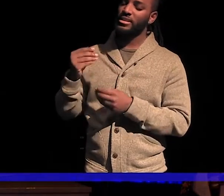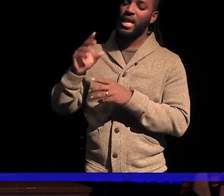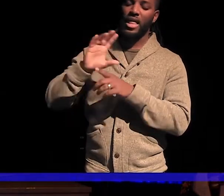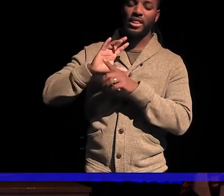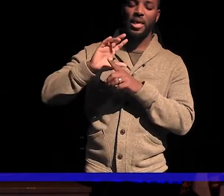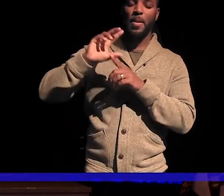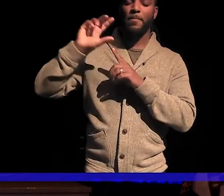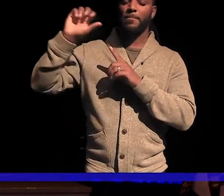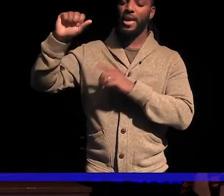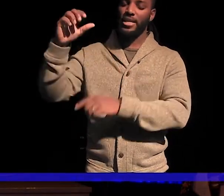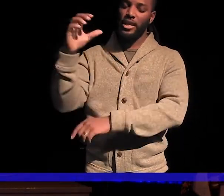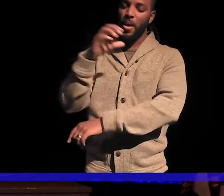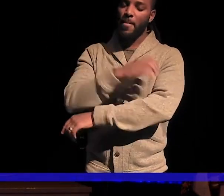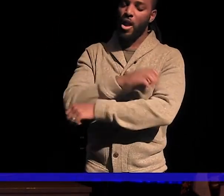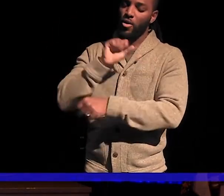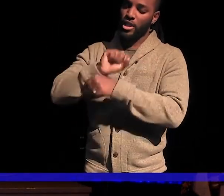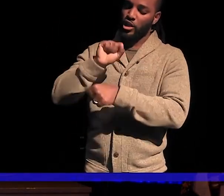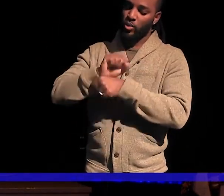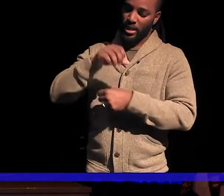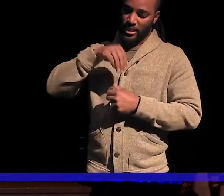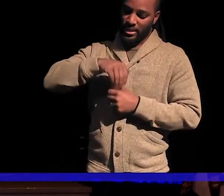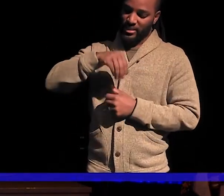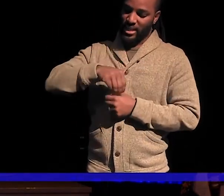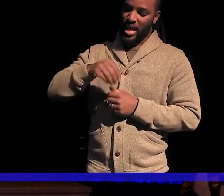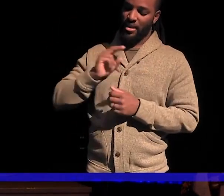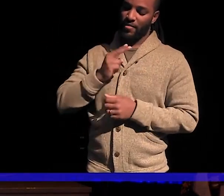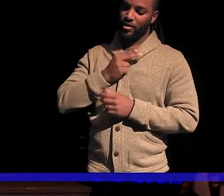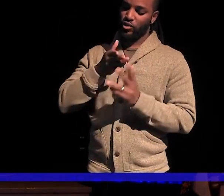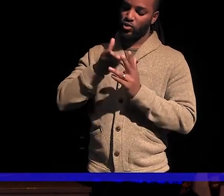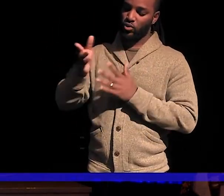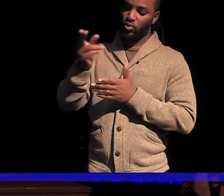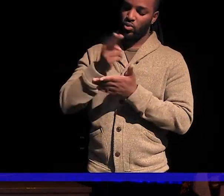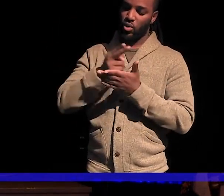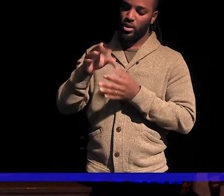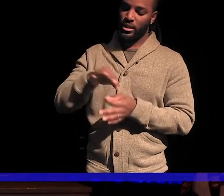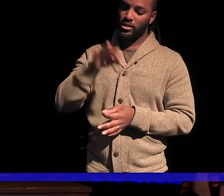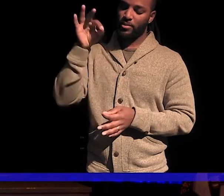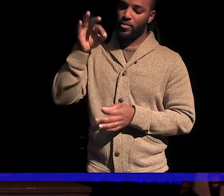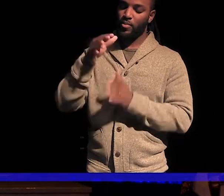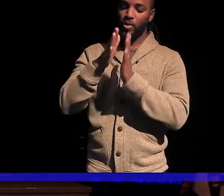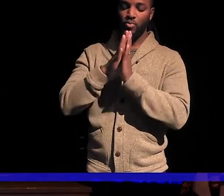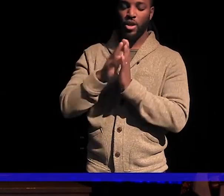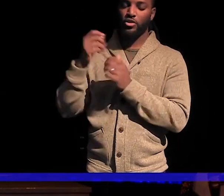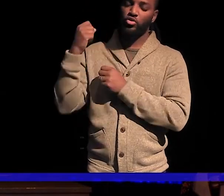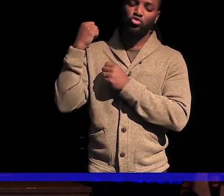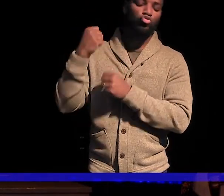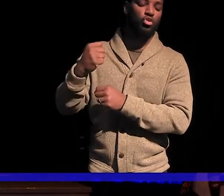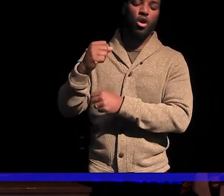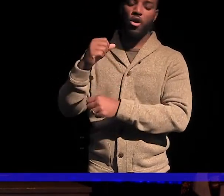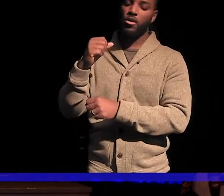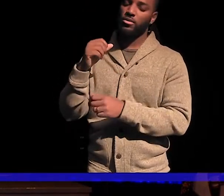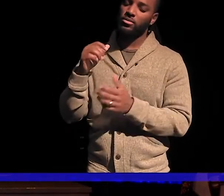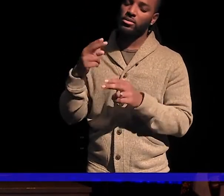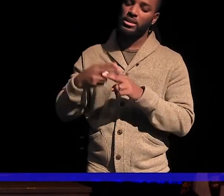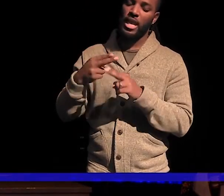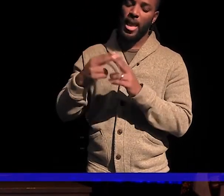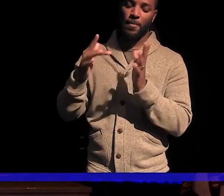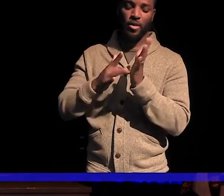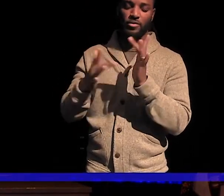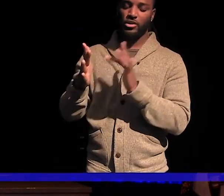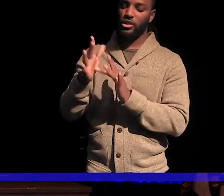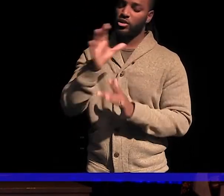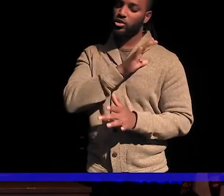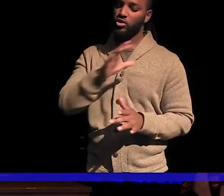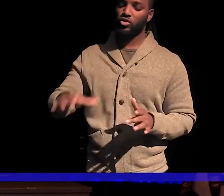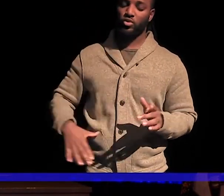great power that is at work in us who believe. And we pray these things in the strong and mighty name of Jesus